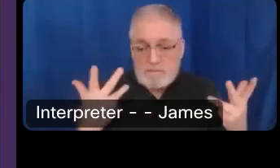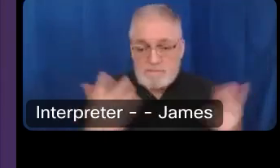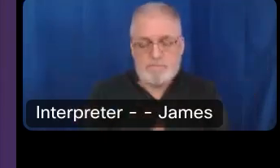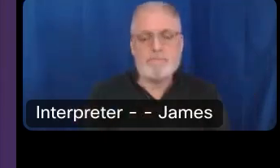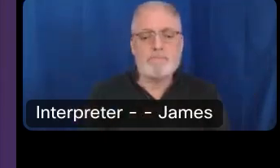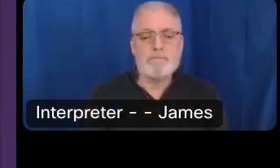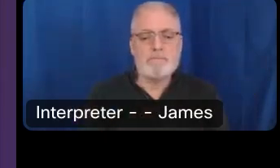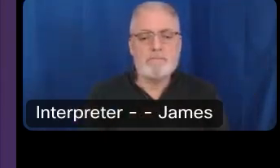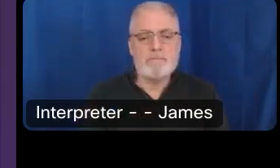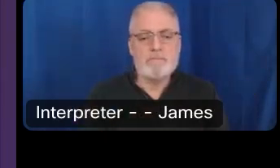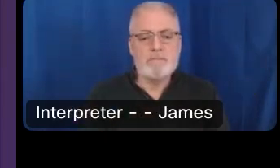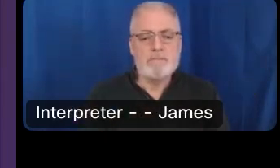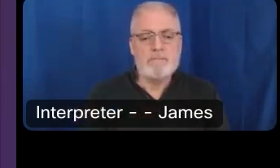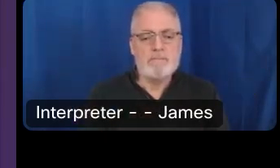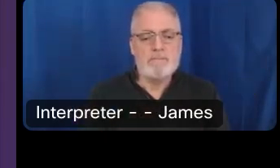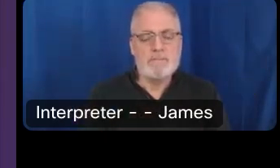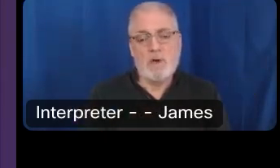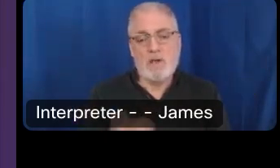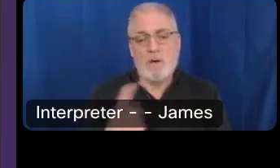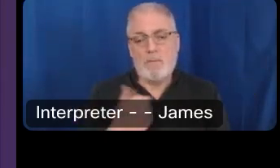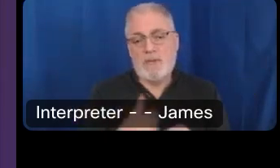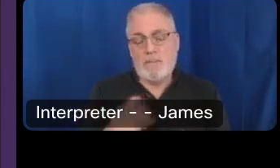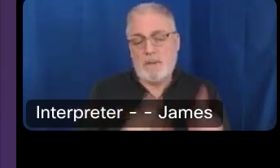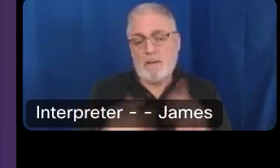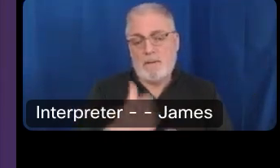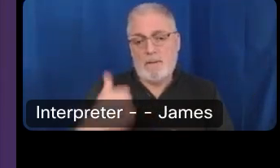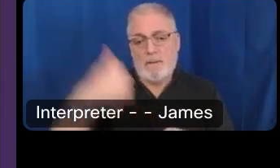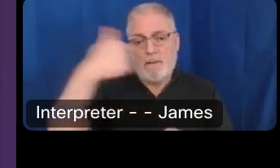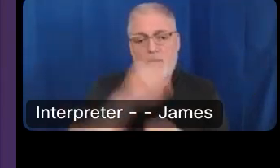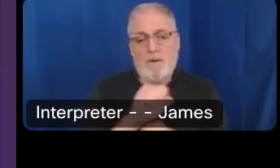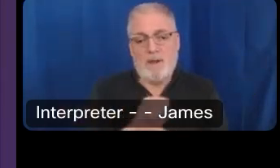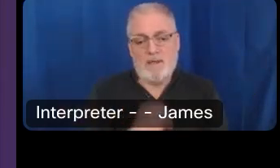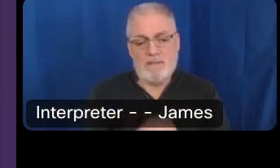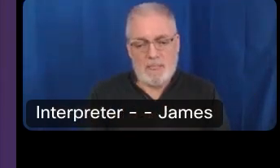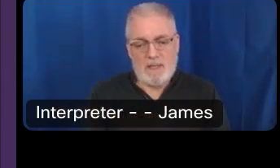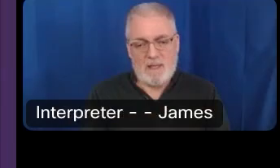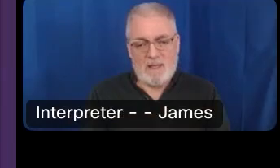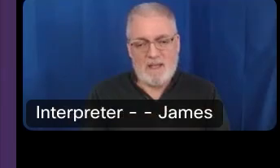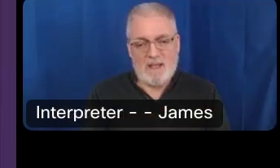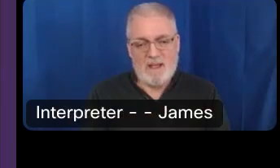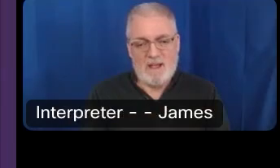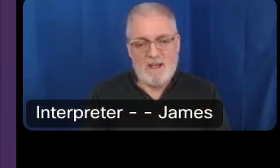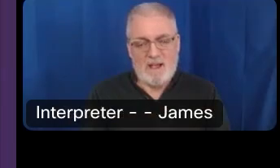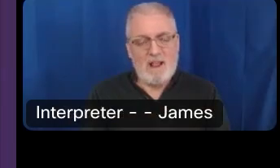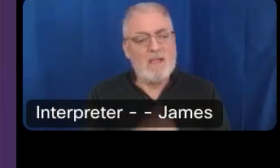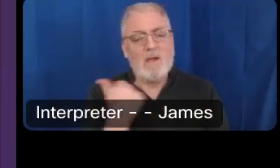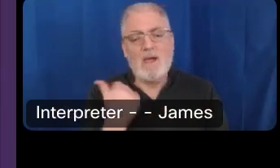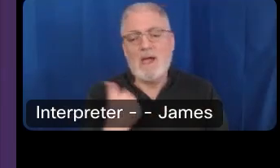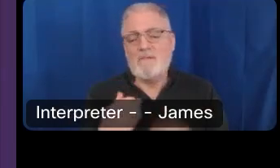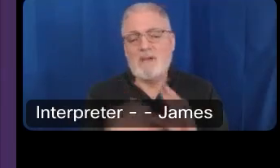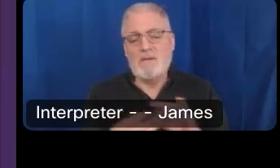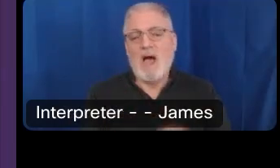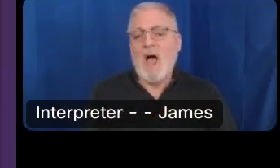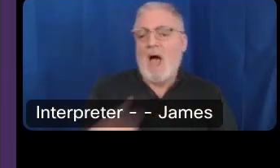thoughts, comments on the area of access to services? I do. I raised my hand, but I don't